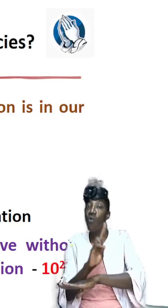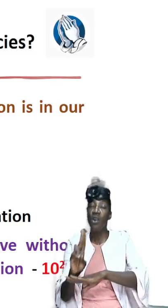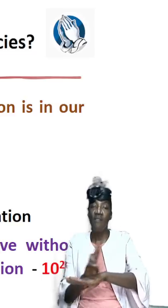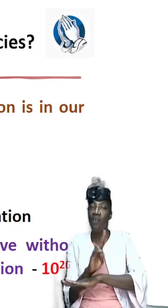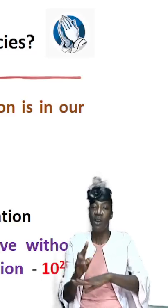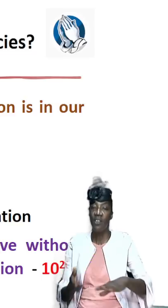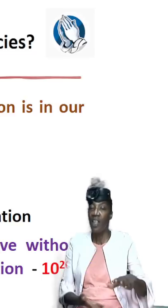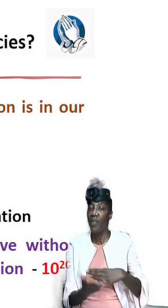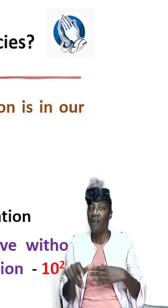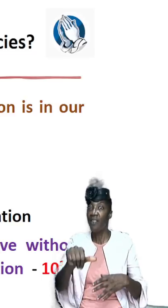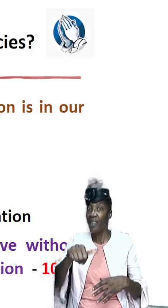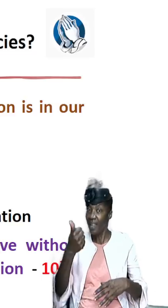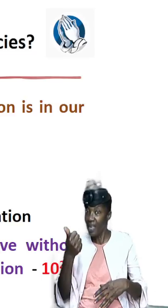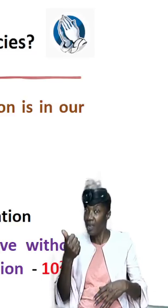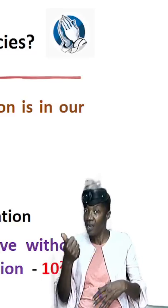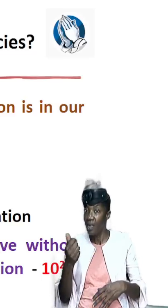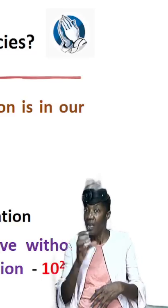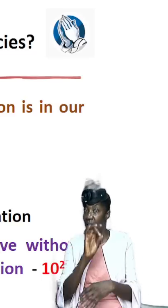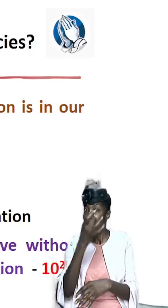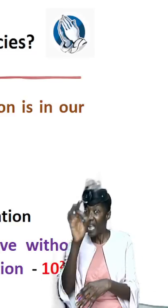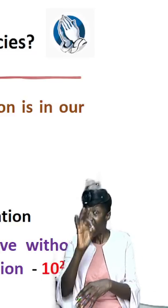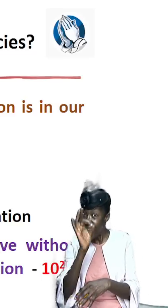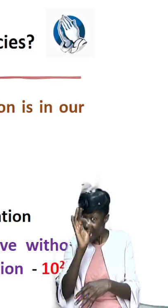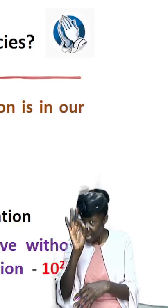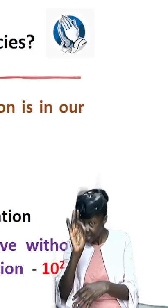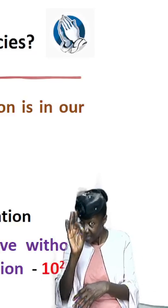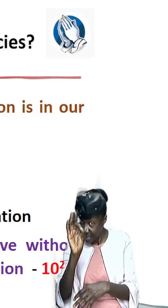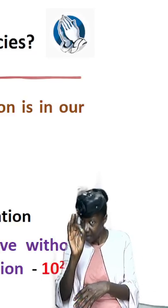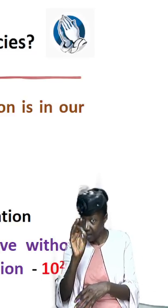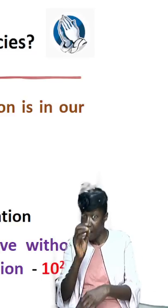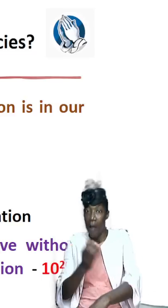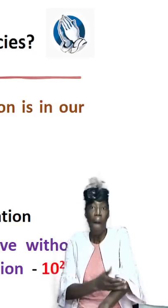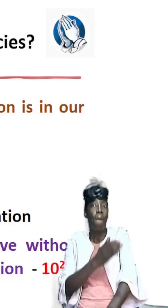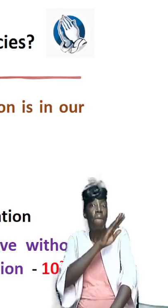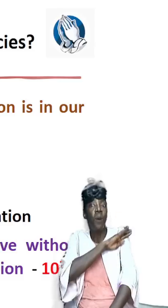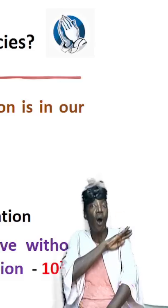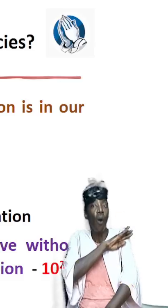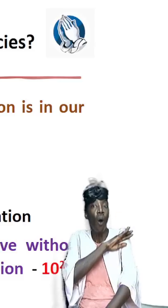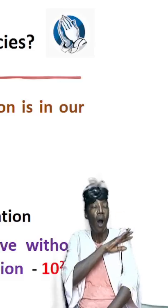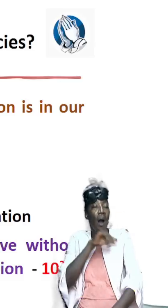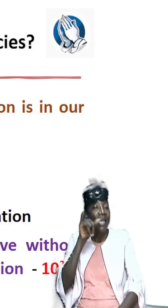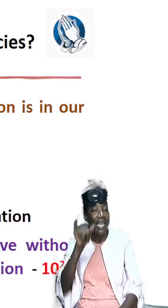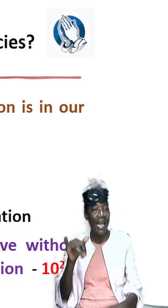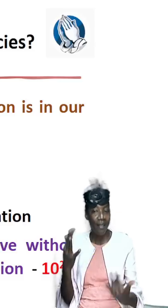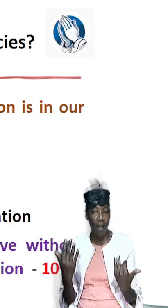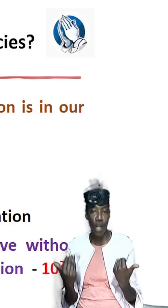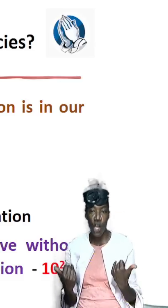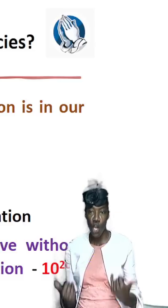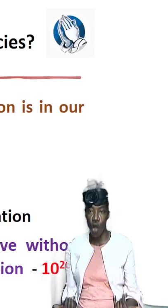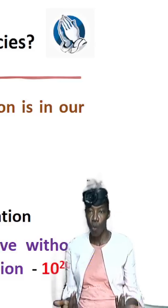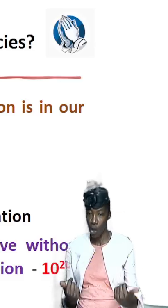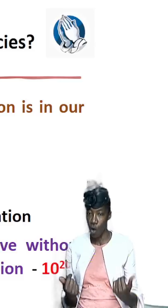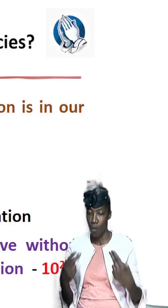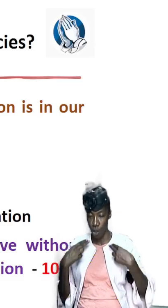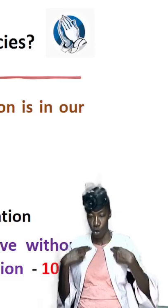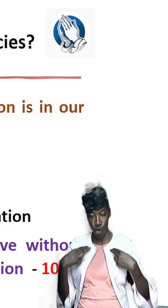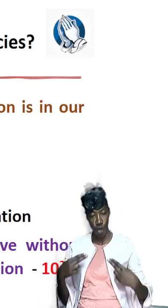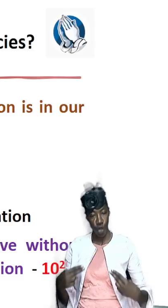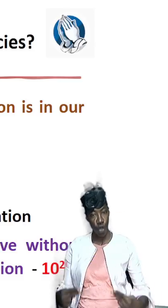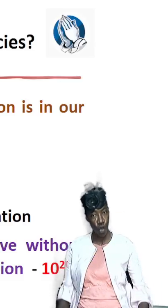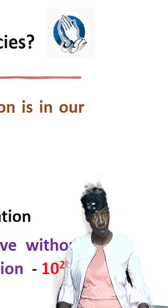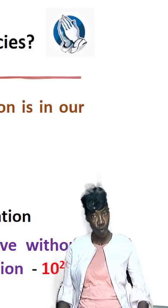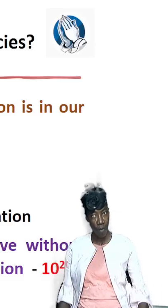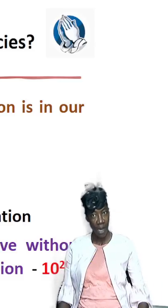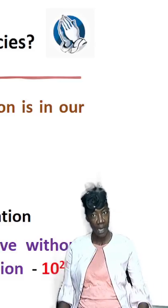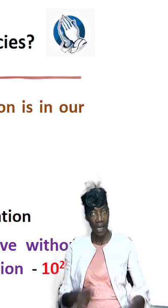the 80th power in terms of the amount of atoms that are there. And yet now we come to humankind and